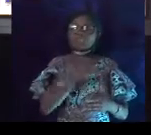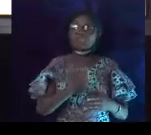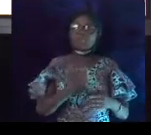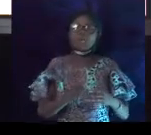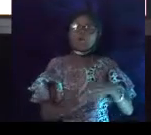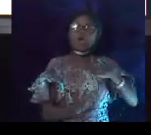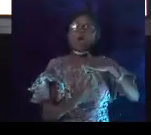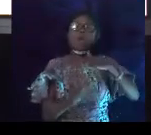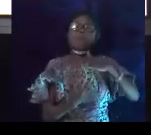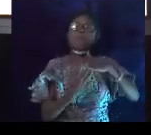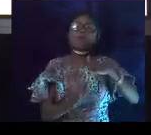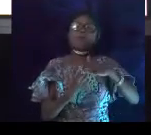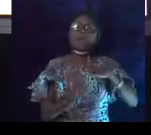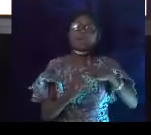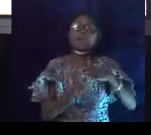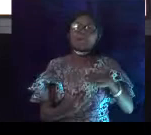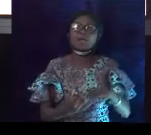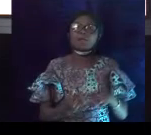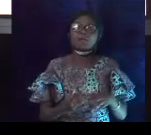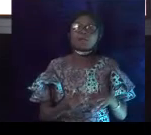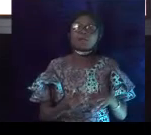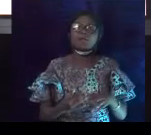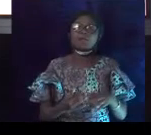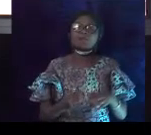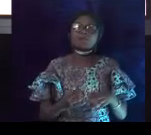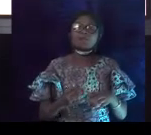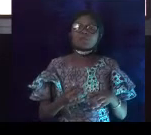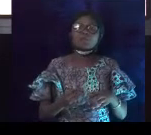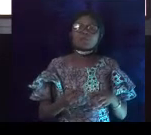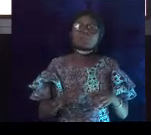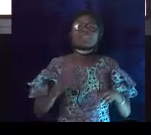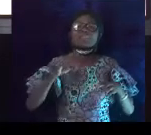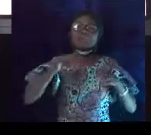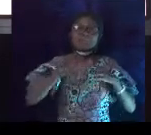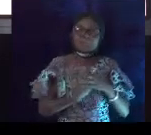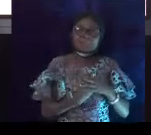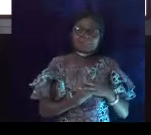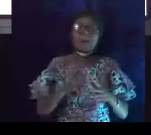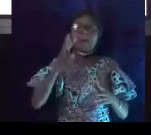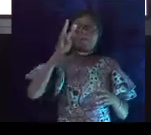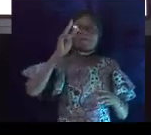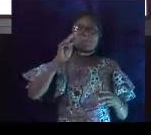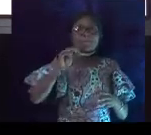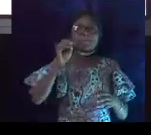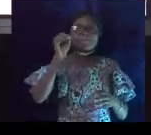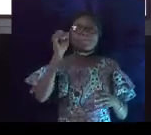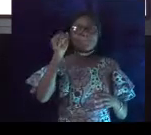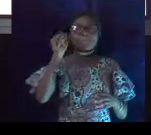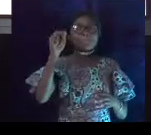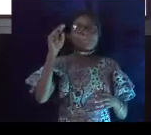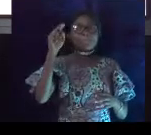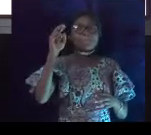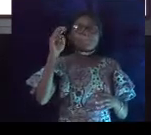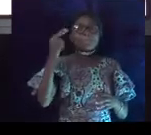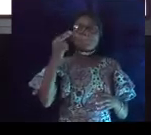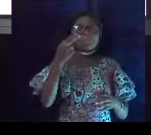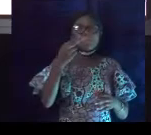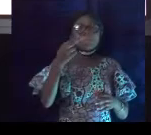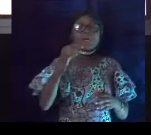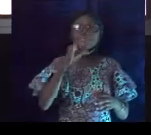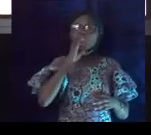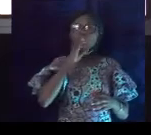months. That's grower mash. Next is broiler starter mash. Say that. Broiler